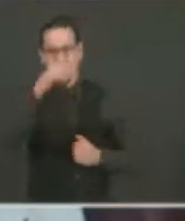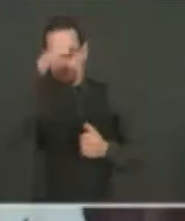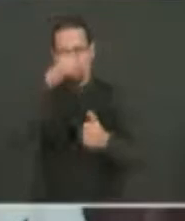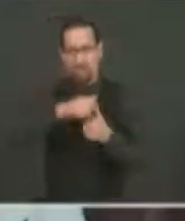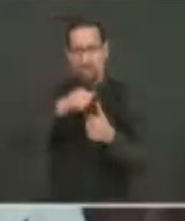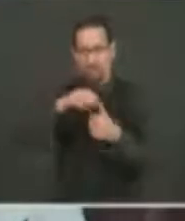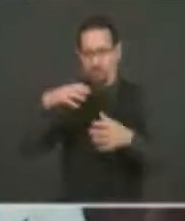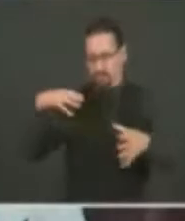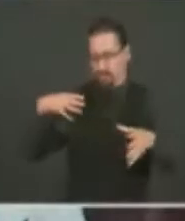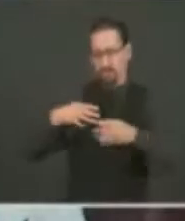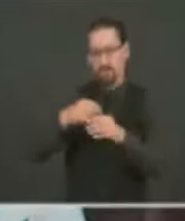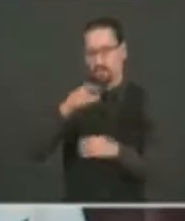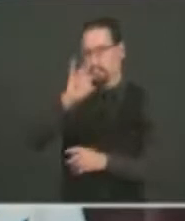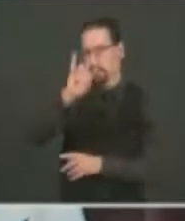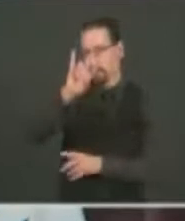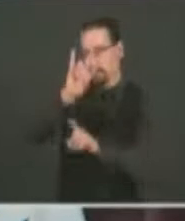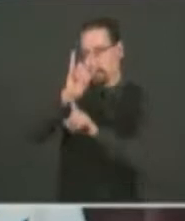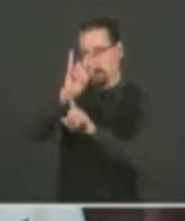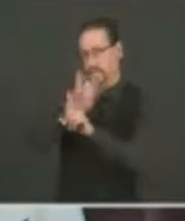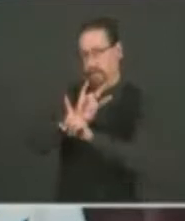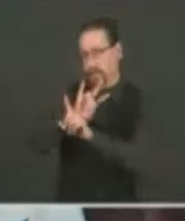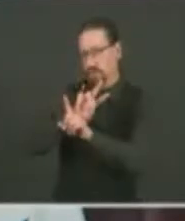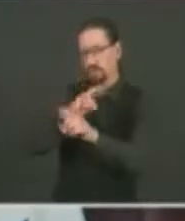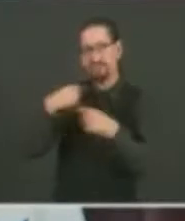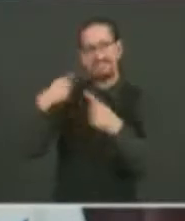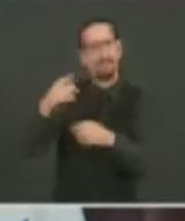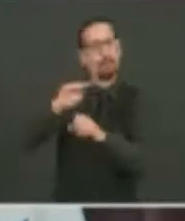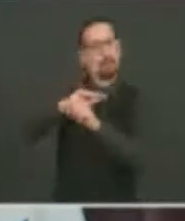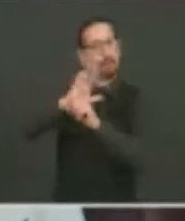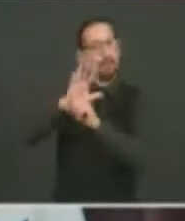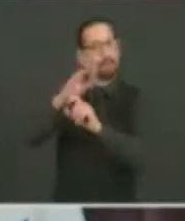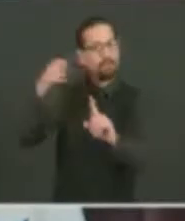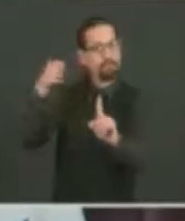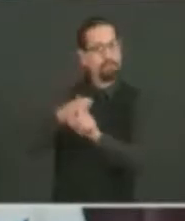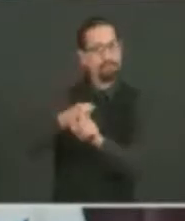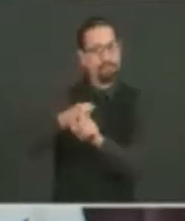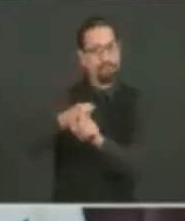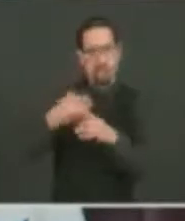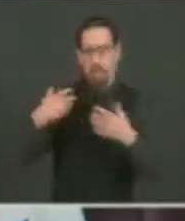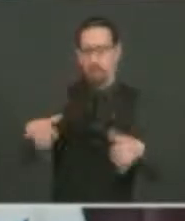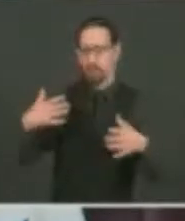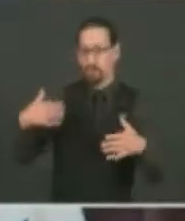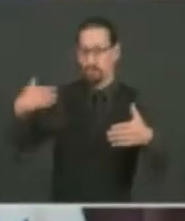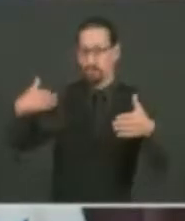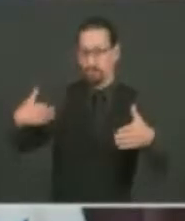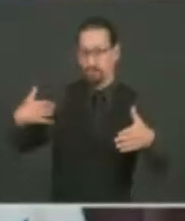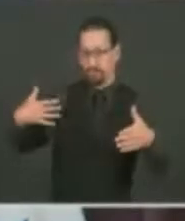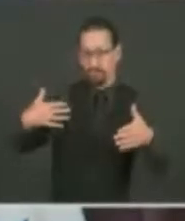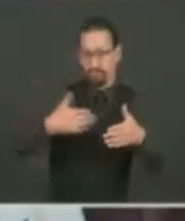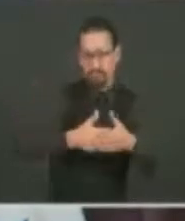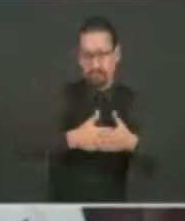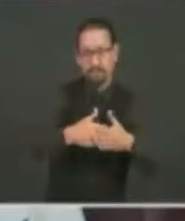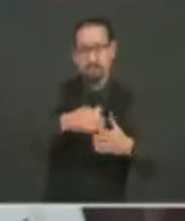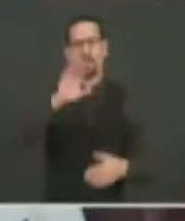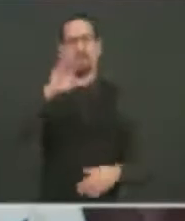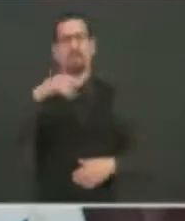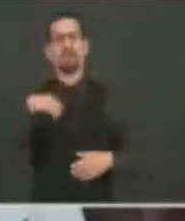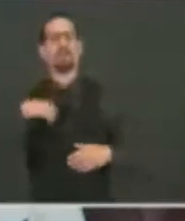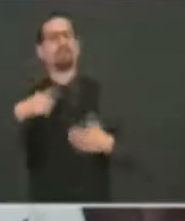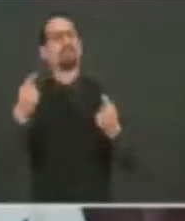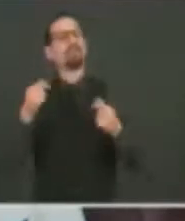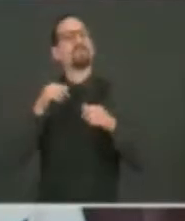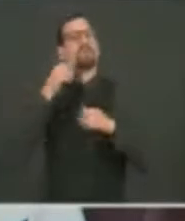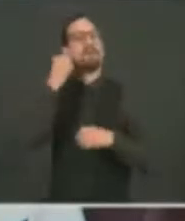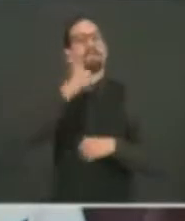was appropriate, 7 months into it, to continue to provide you with the same data that we